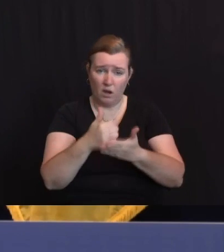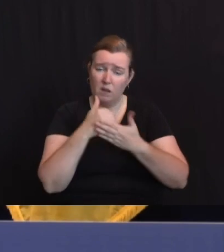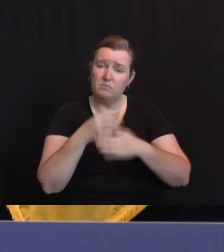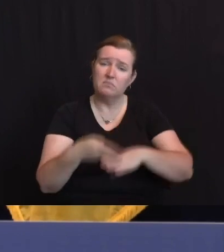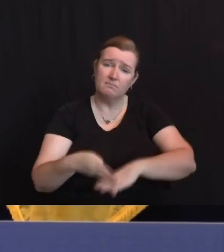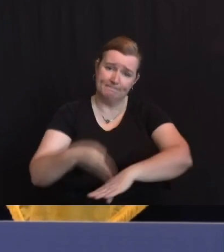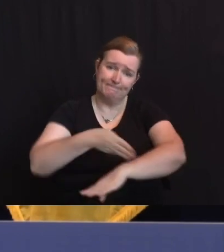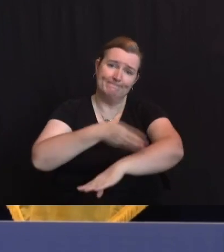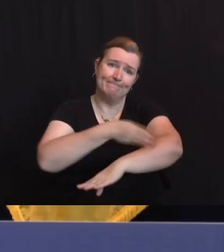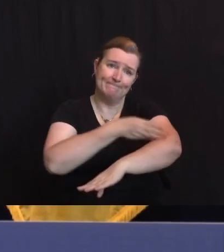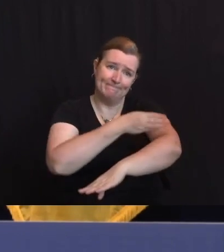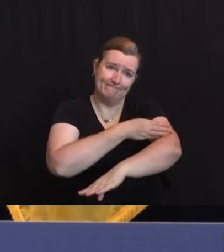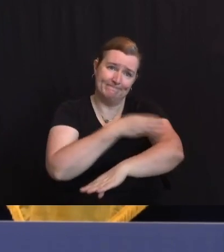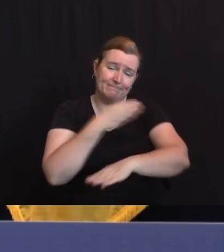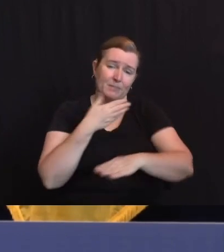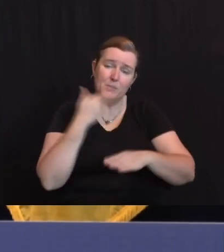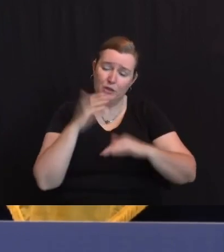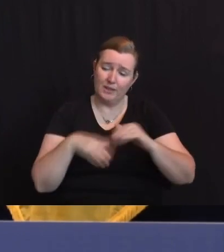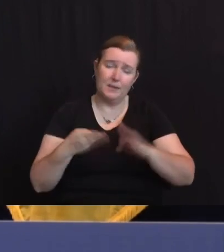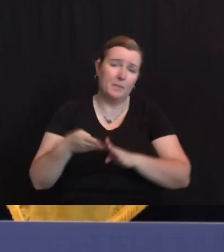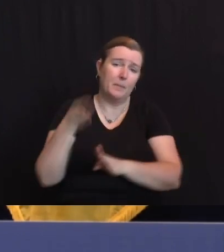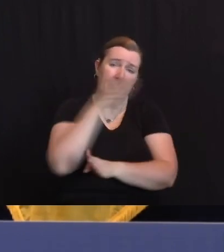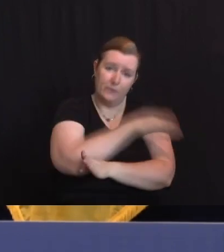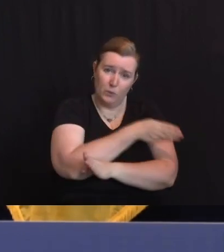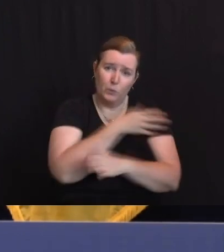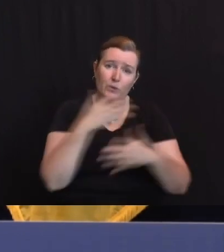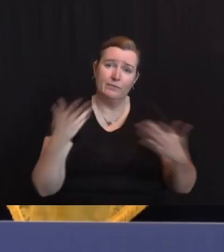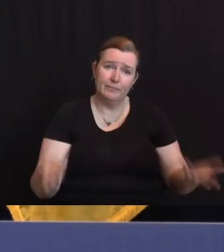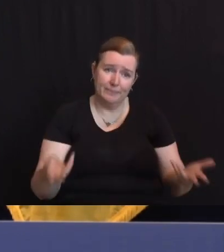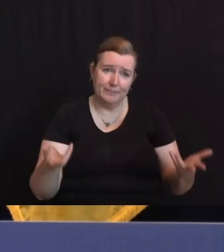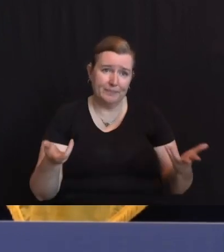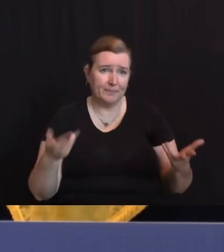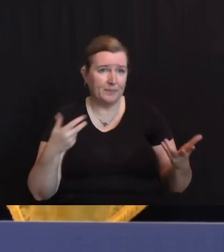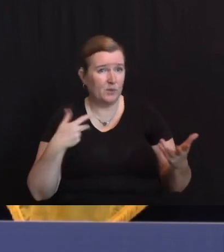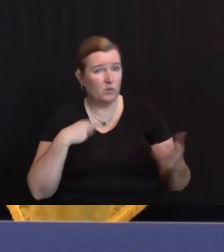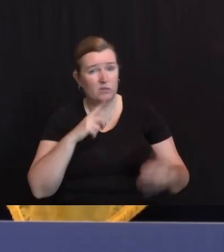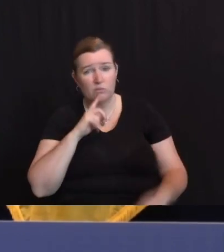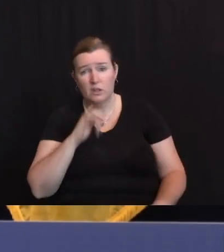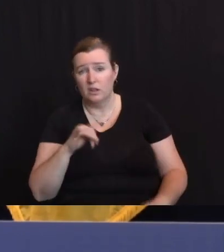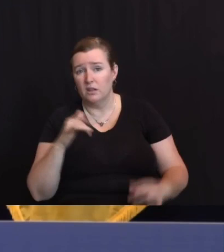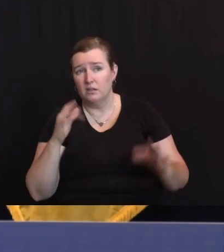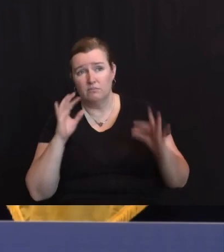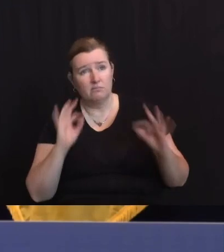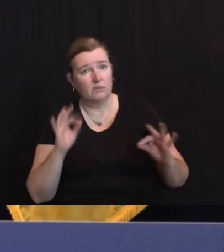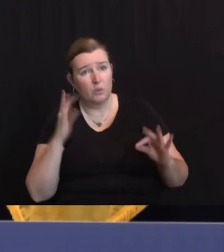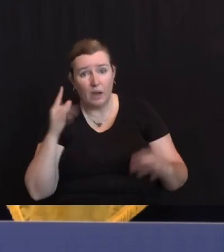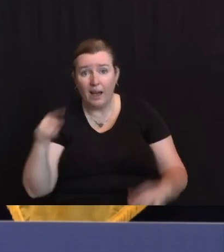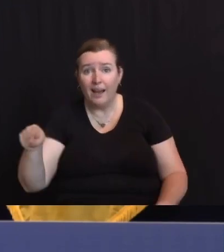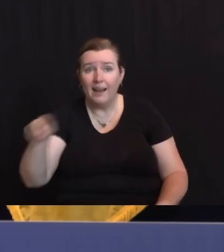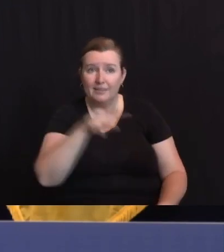situation right now than we have. But we've gotten to where we are today because overwhelmingly you all are doing the right